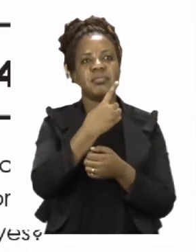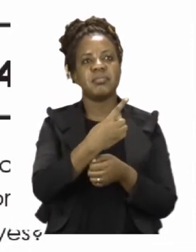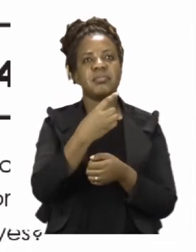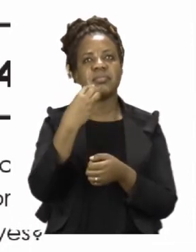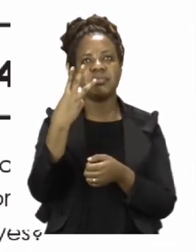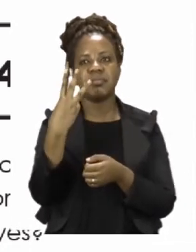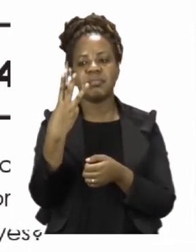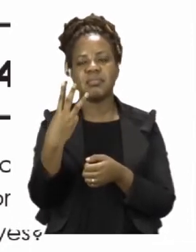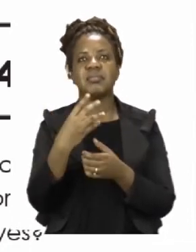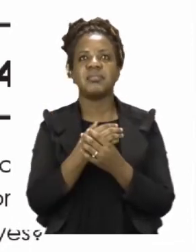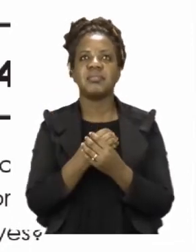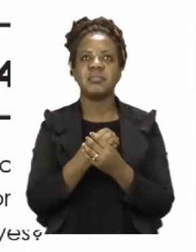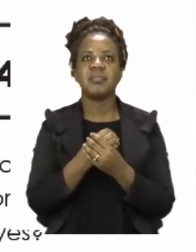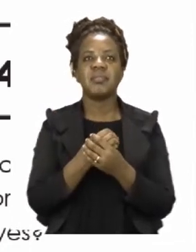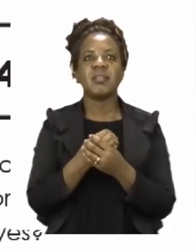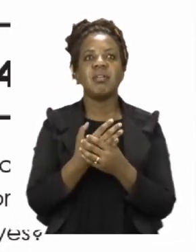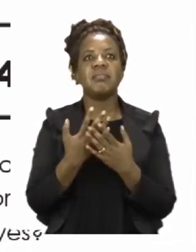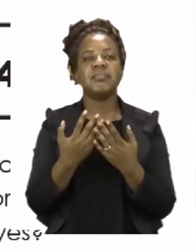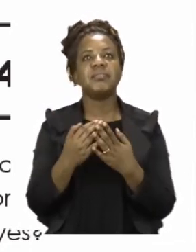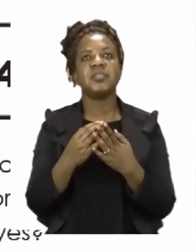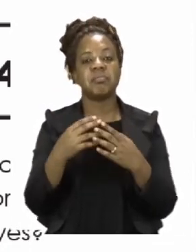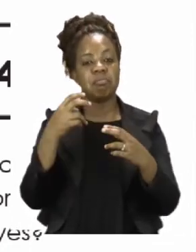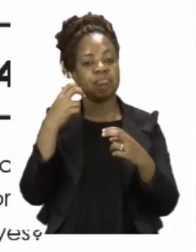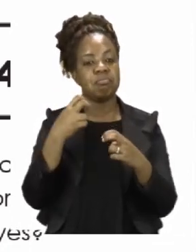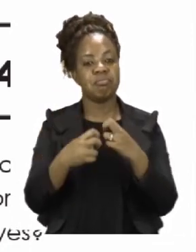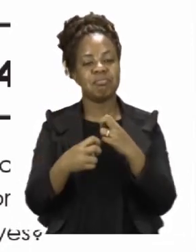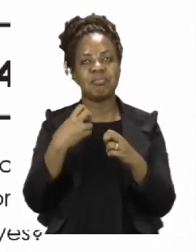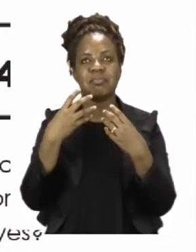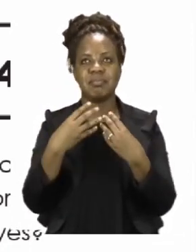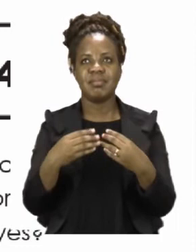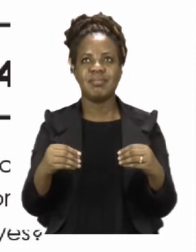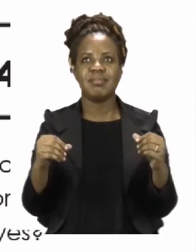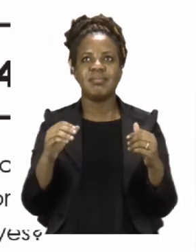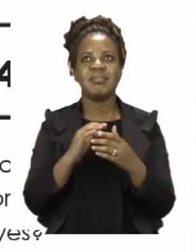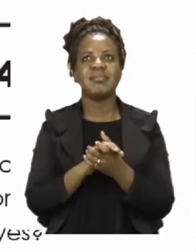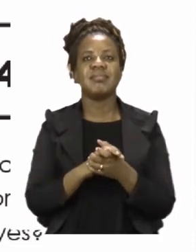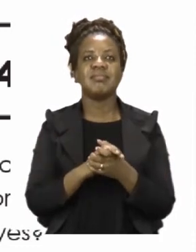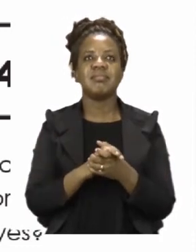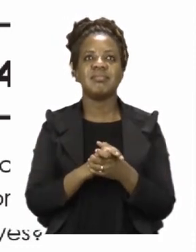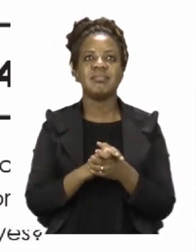Now our sum is complete. Let's read our sum in total.